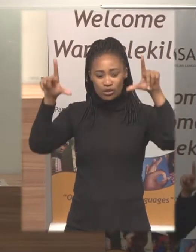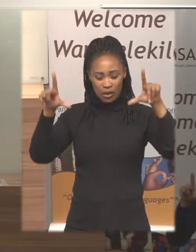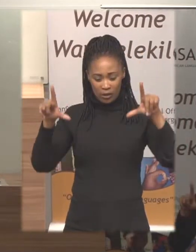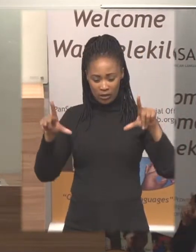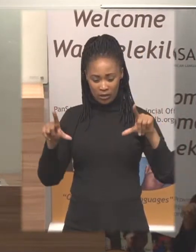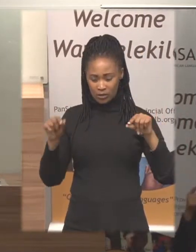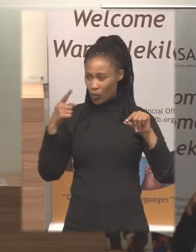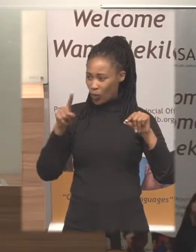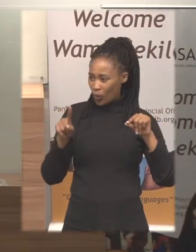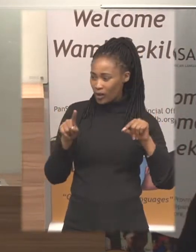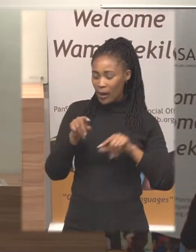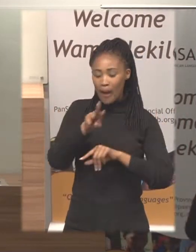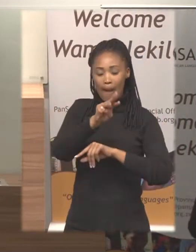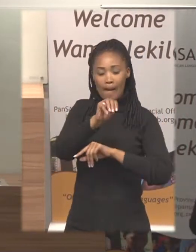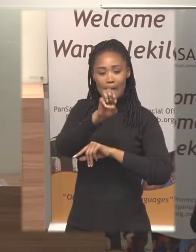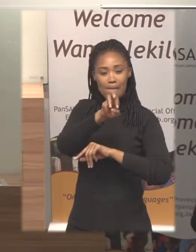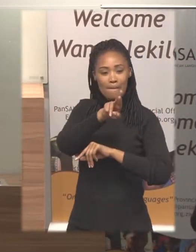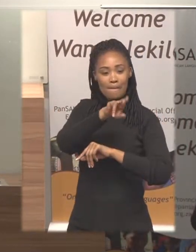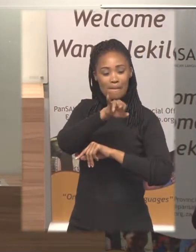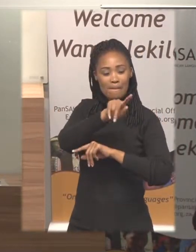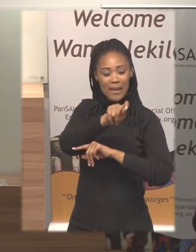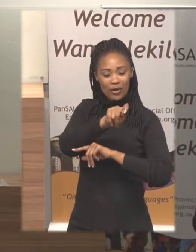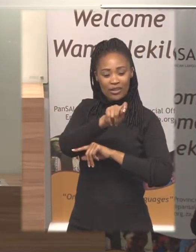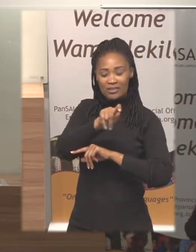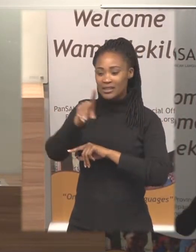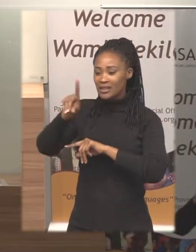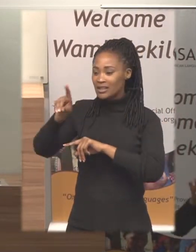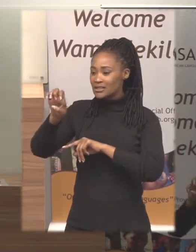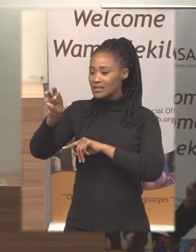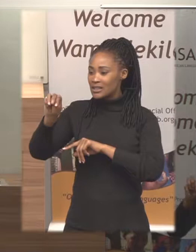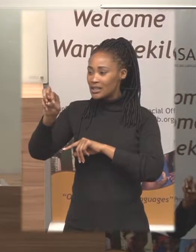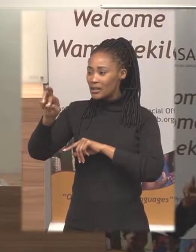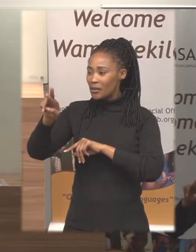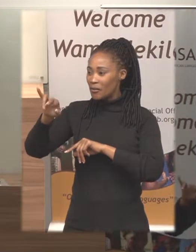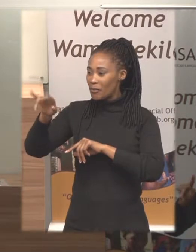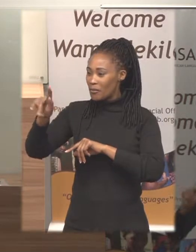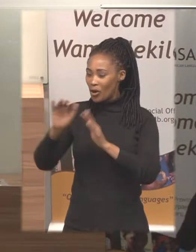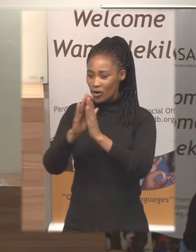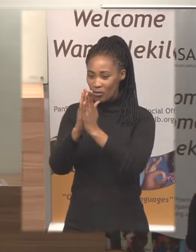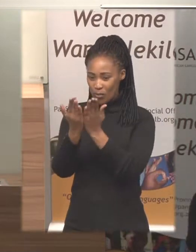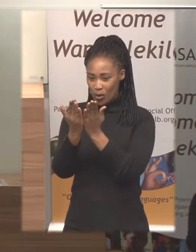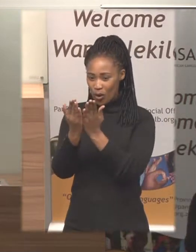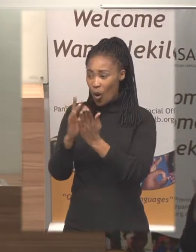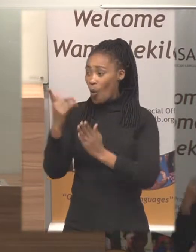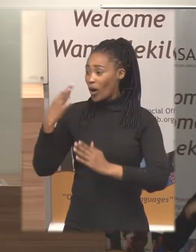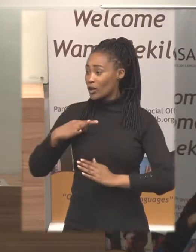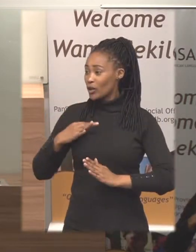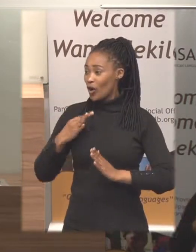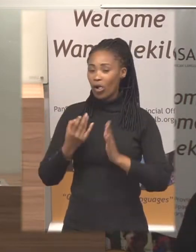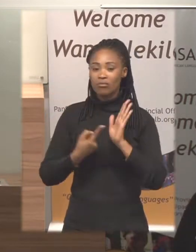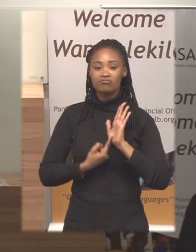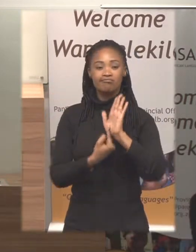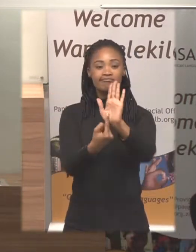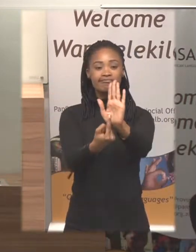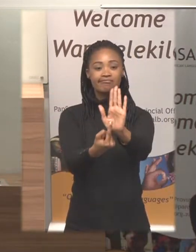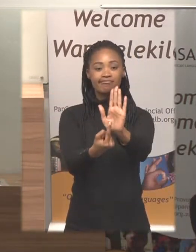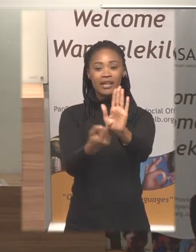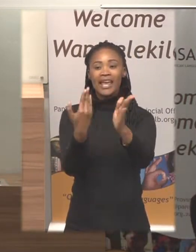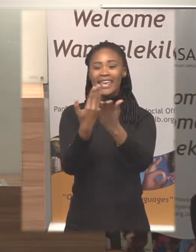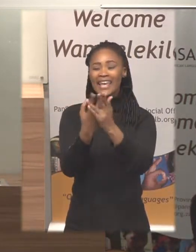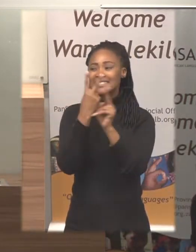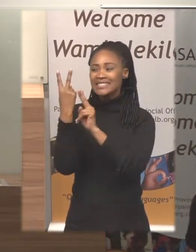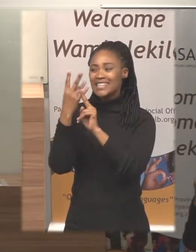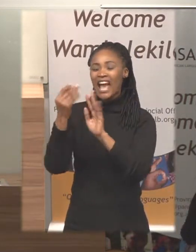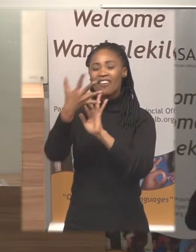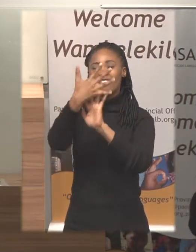book that one of the Sanssouci girls is holding up to the fence. You can see the green, the crisscross wire, plastic